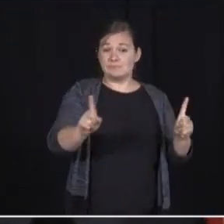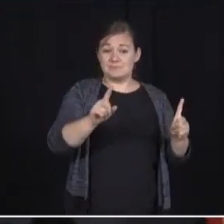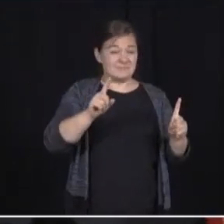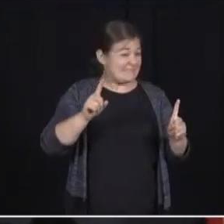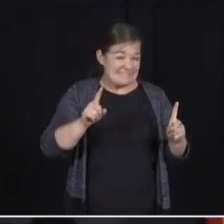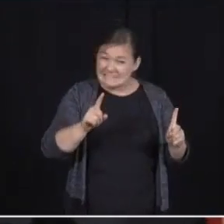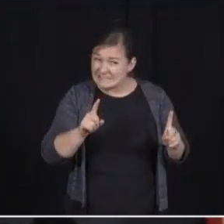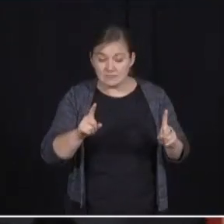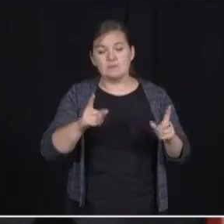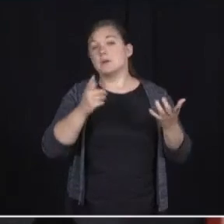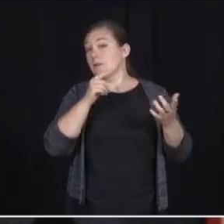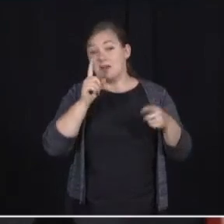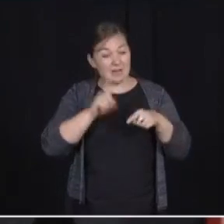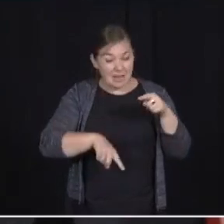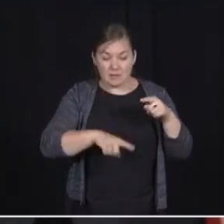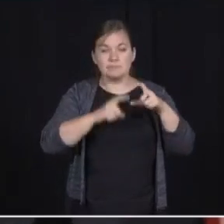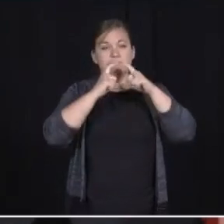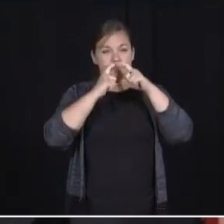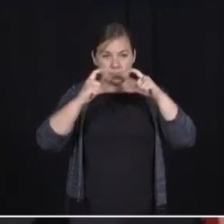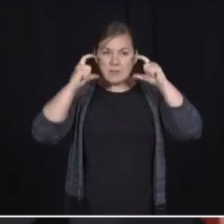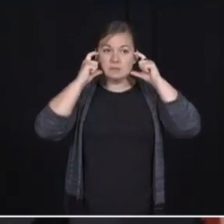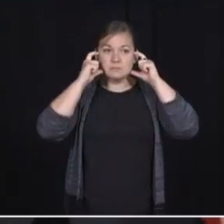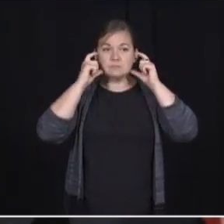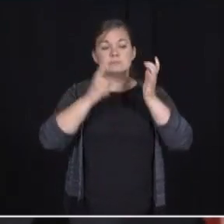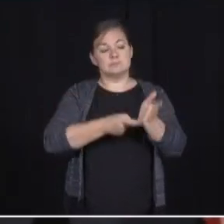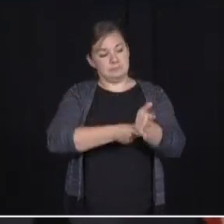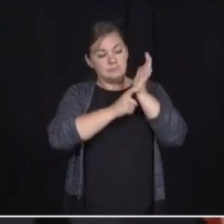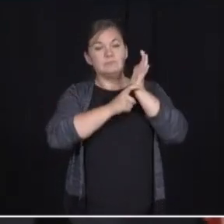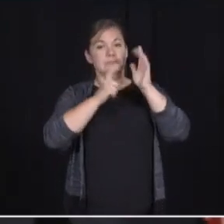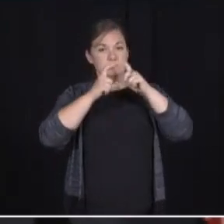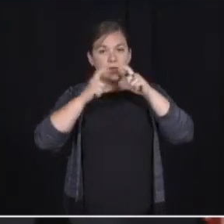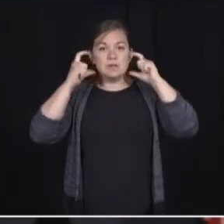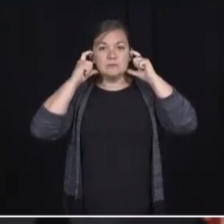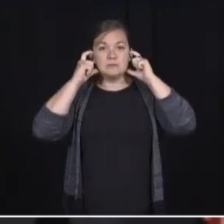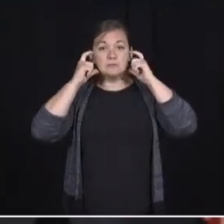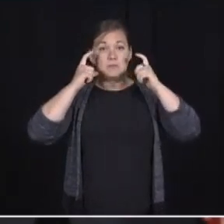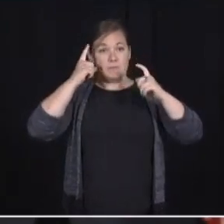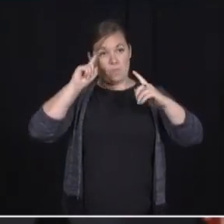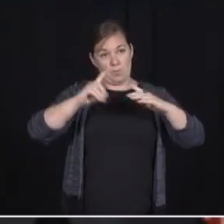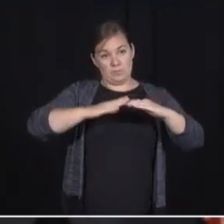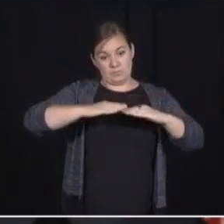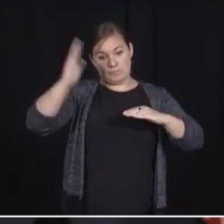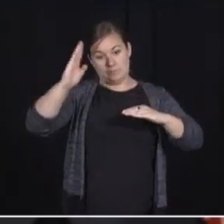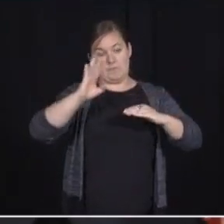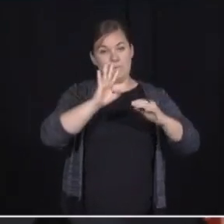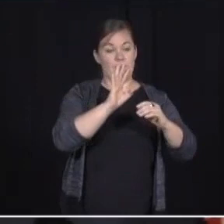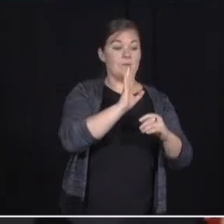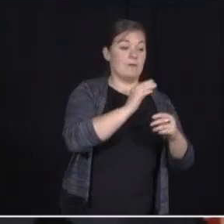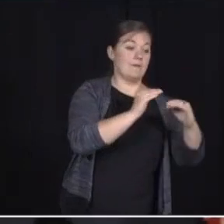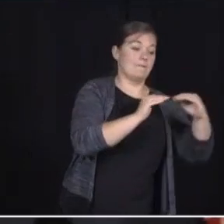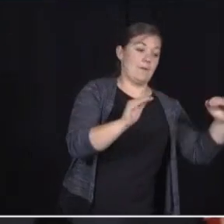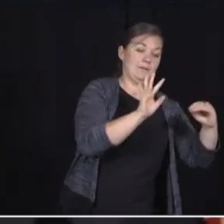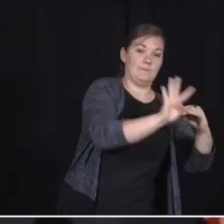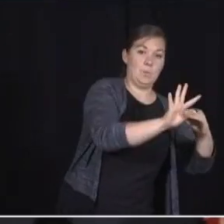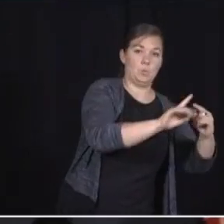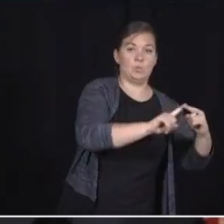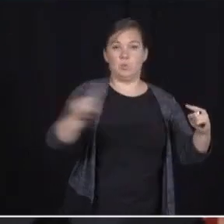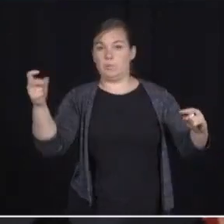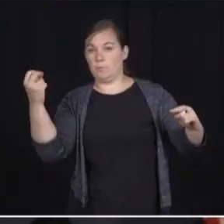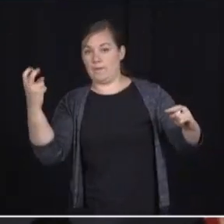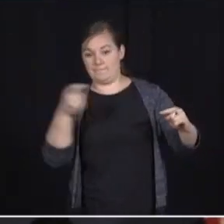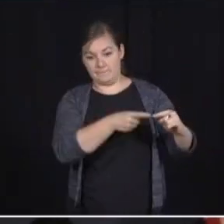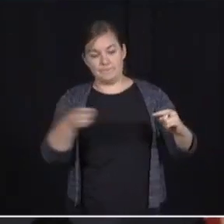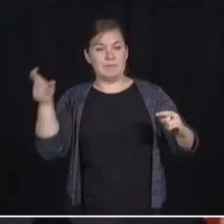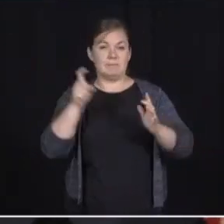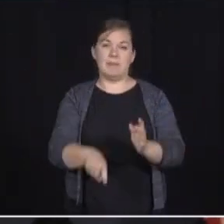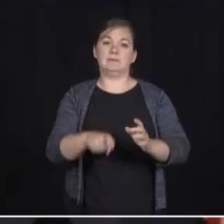grades 4 and up, that is mandatory. It's mandatory for teachers, I think, when they're teaching a class, to be